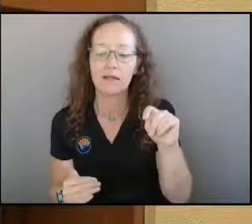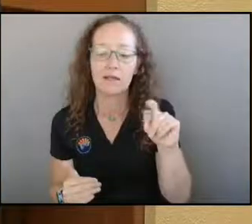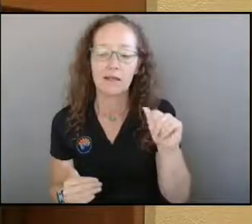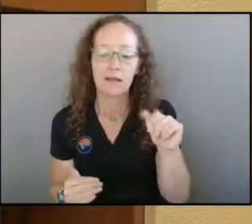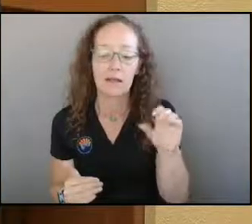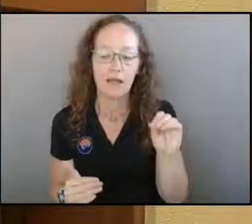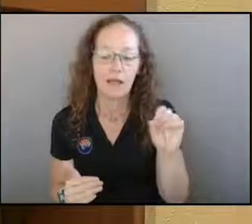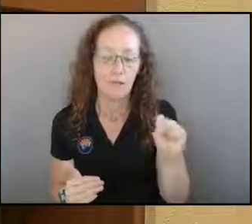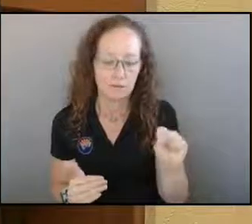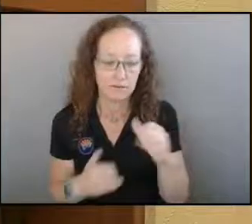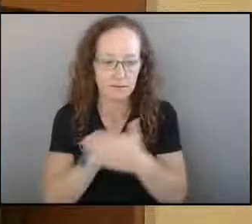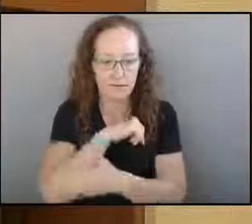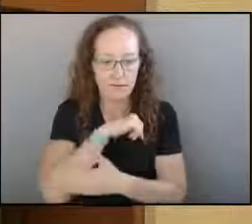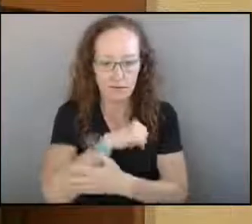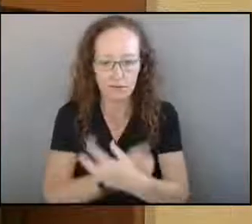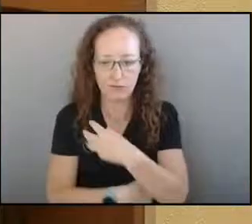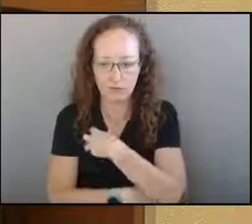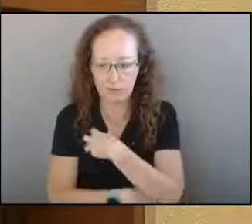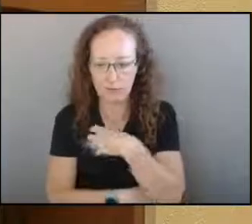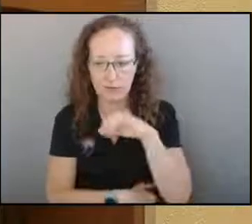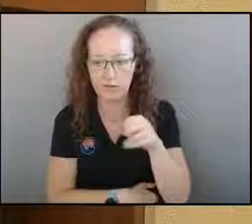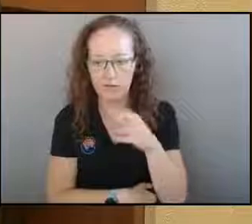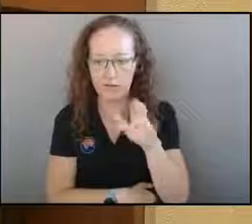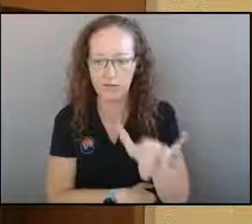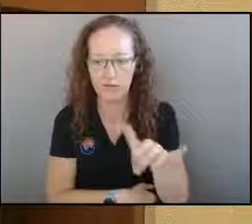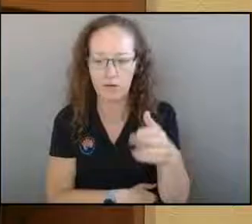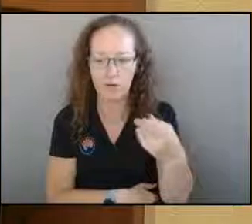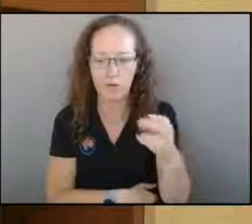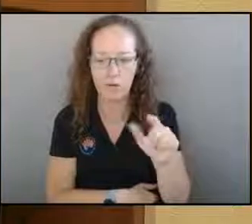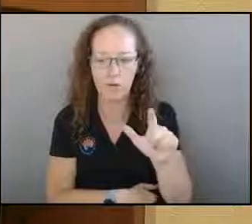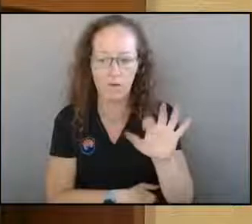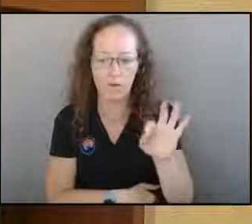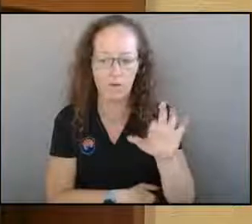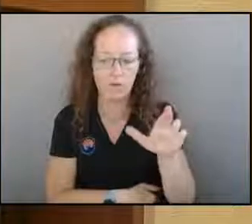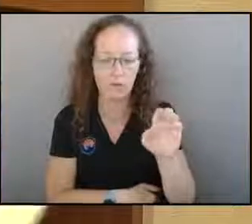County Sheriff Jerry Holgriff.